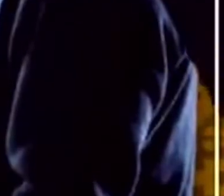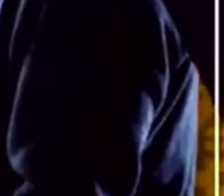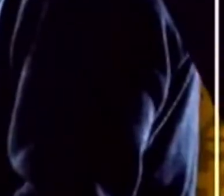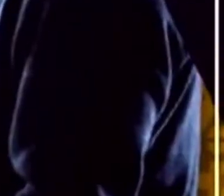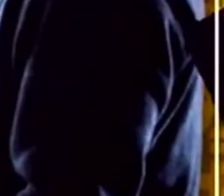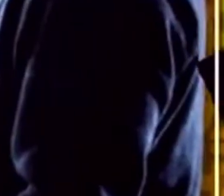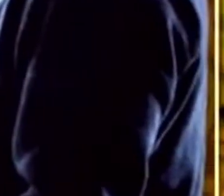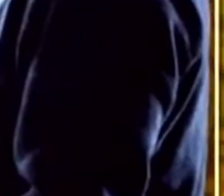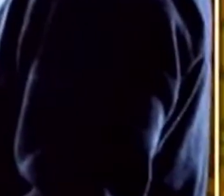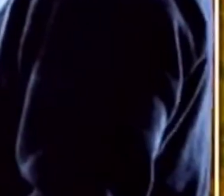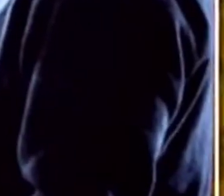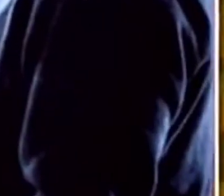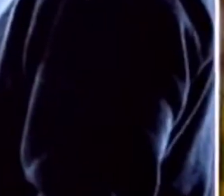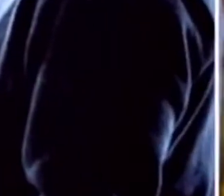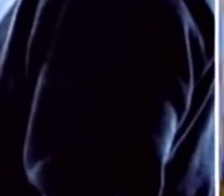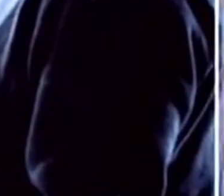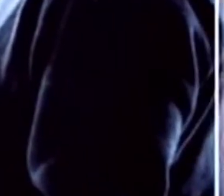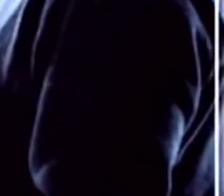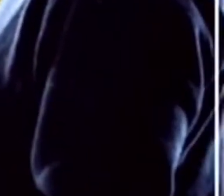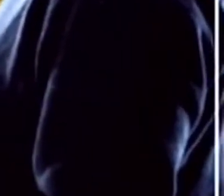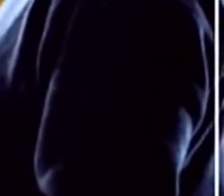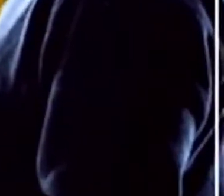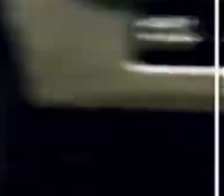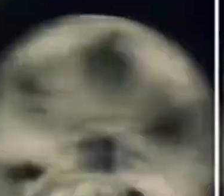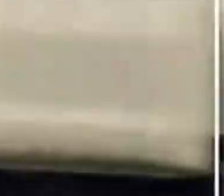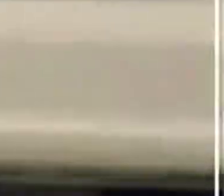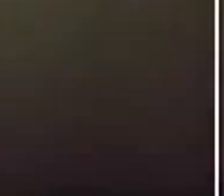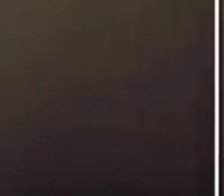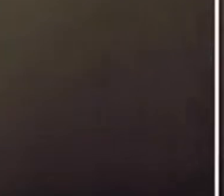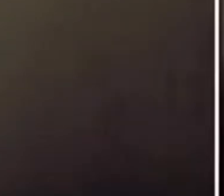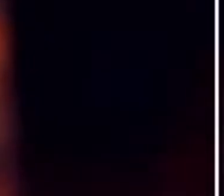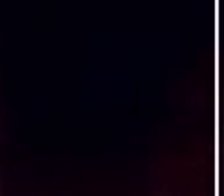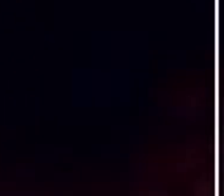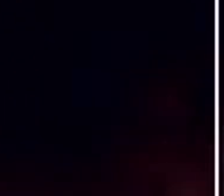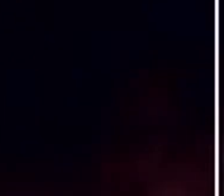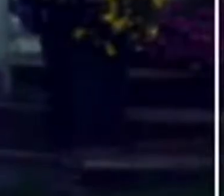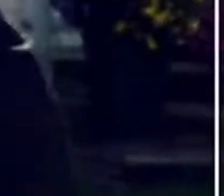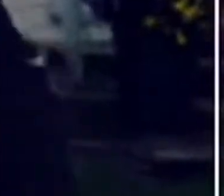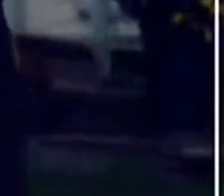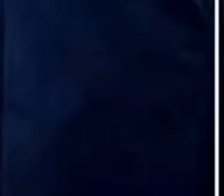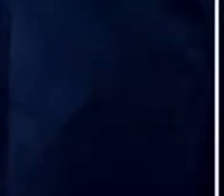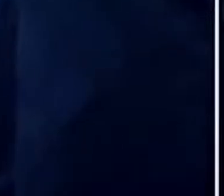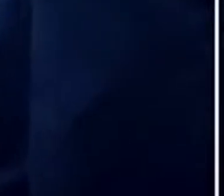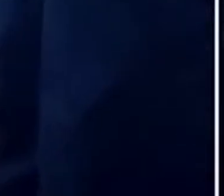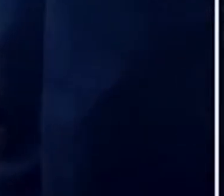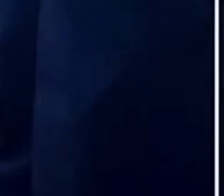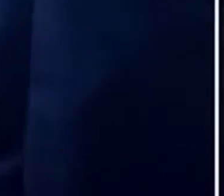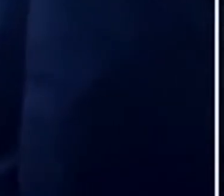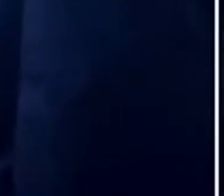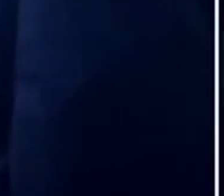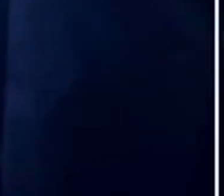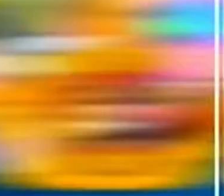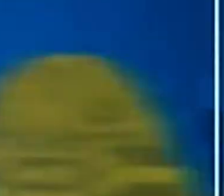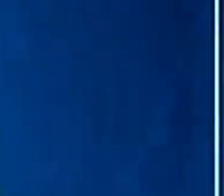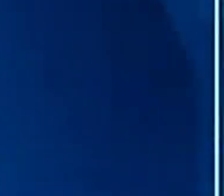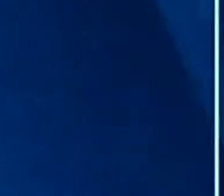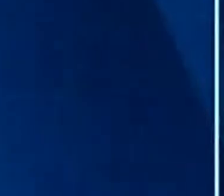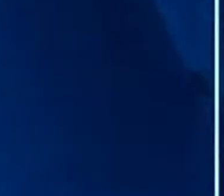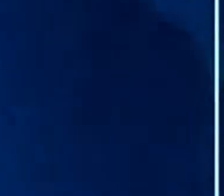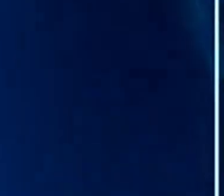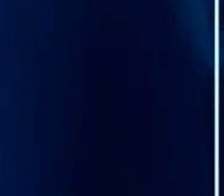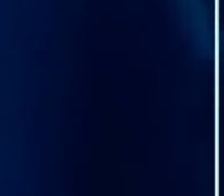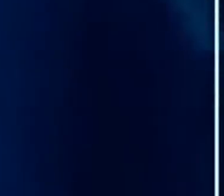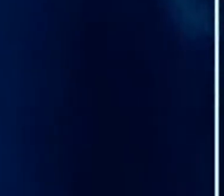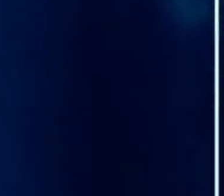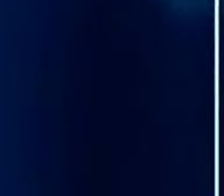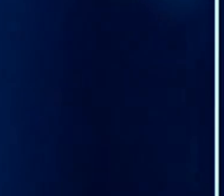Investigate a new season of outlandish crimes within the First Nations community alongside Woodburn and Butte. We're all one big happy family. And tag